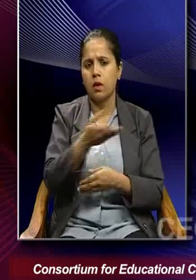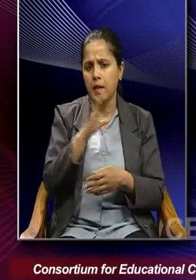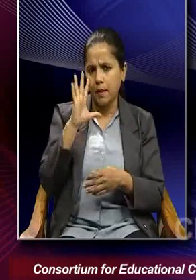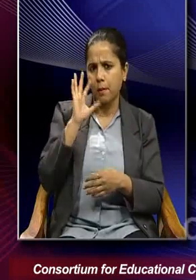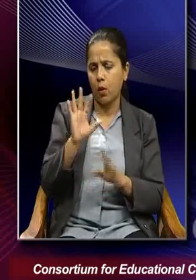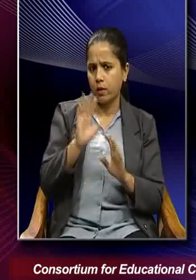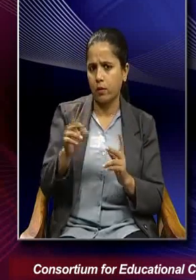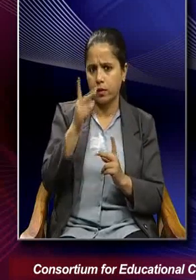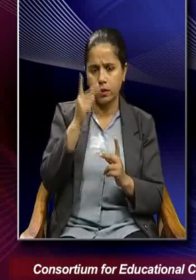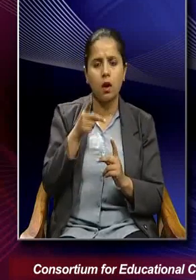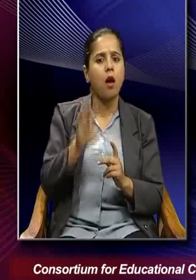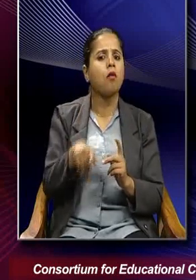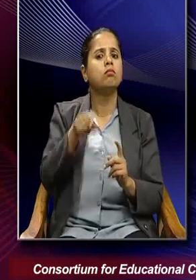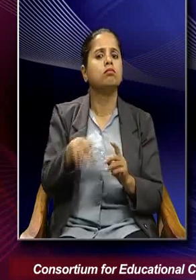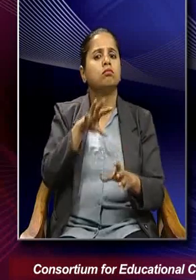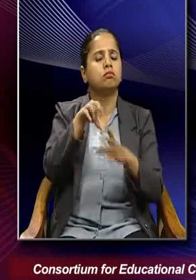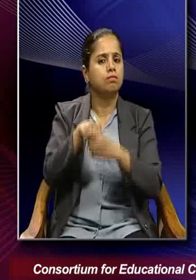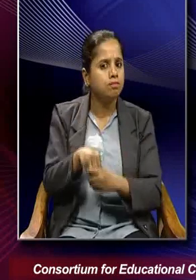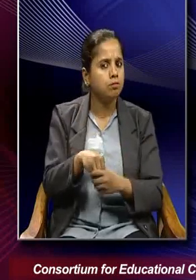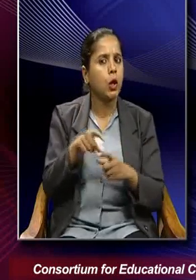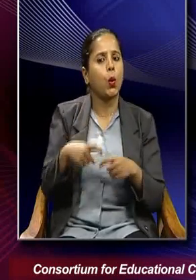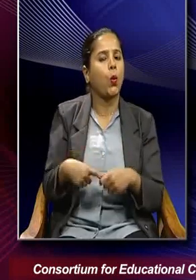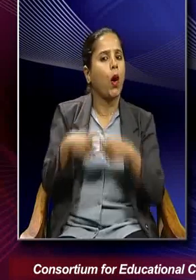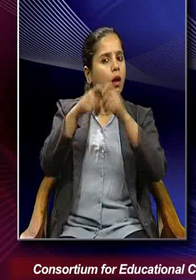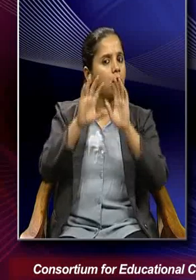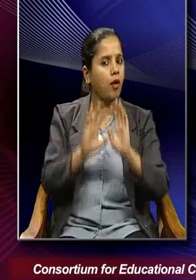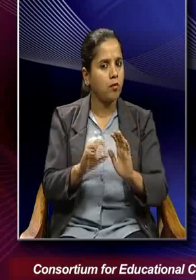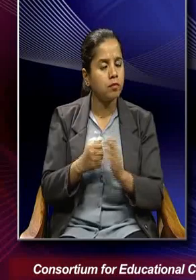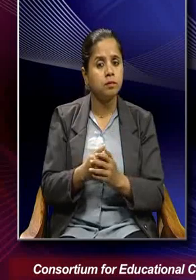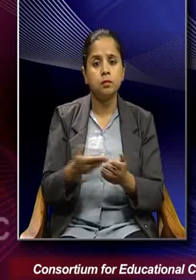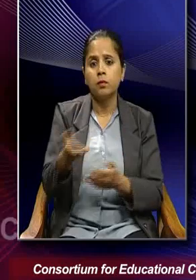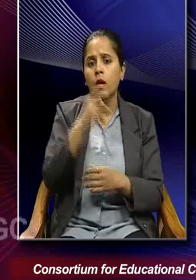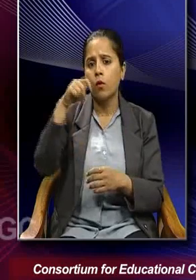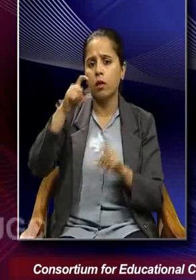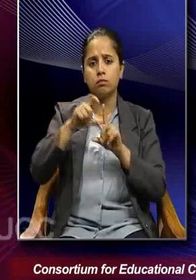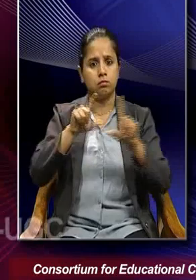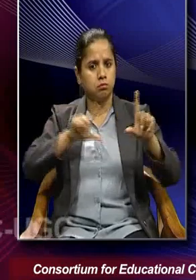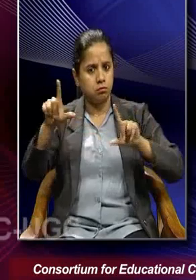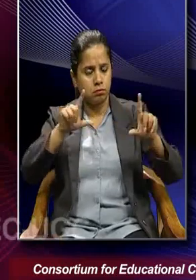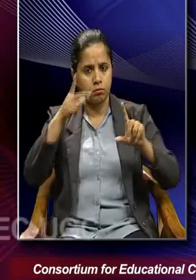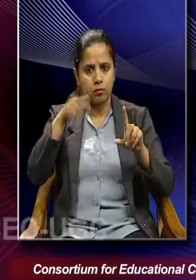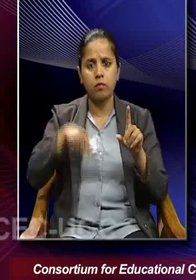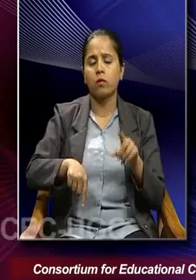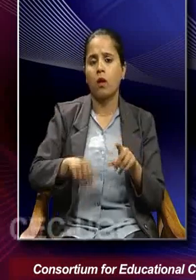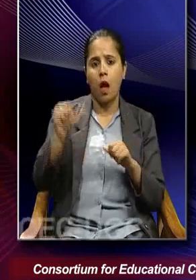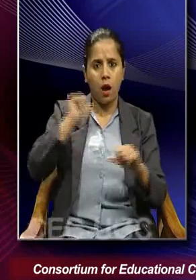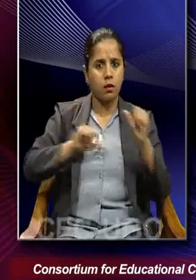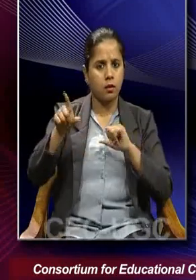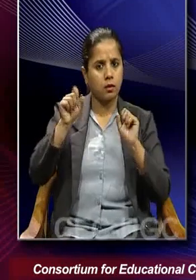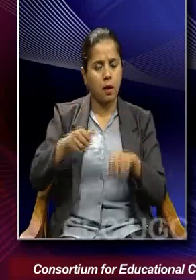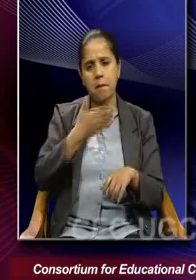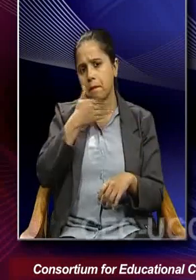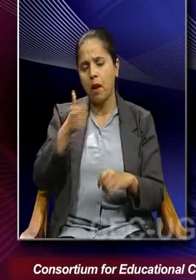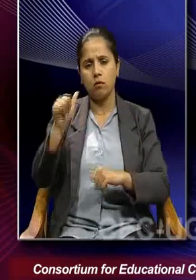important ingredients or one of the important qualities of a film director, that the actors are able to give their